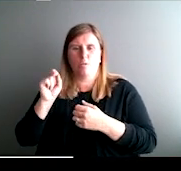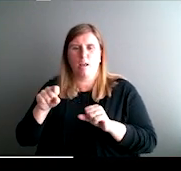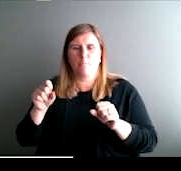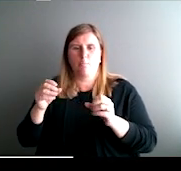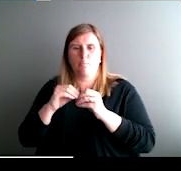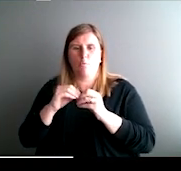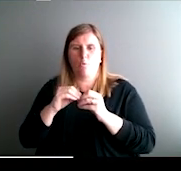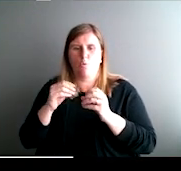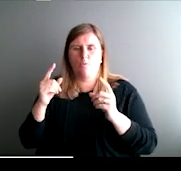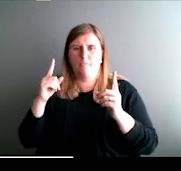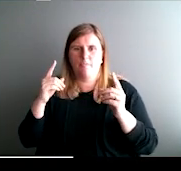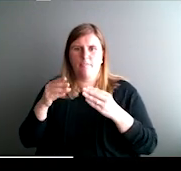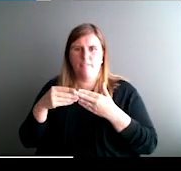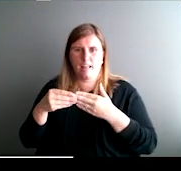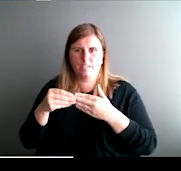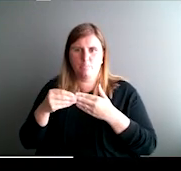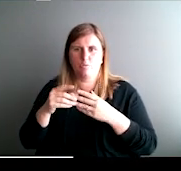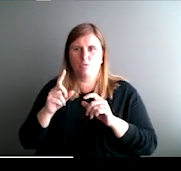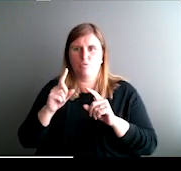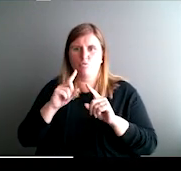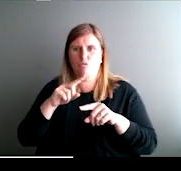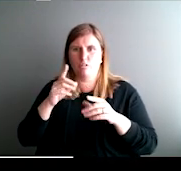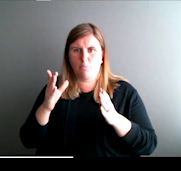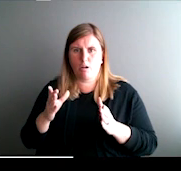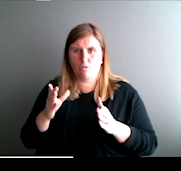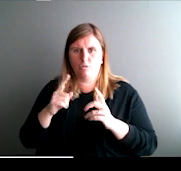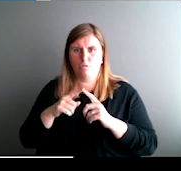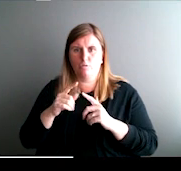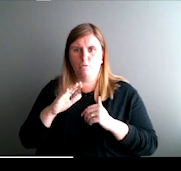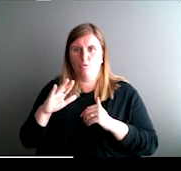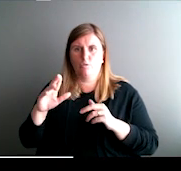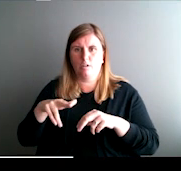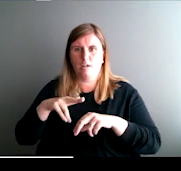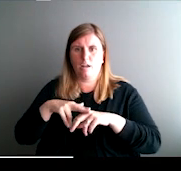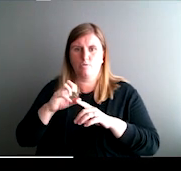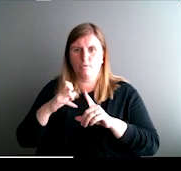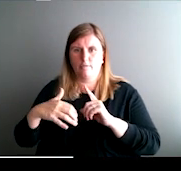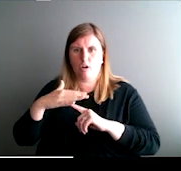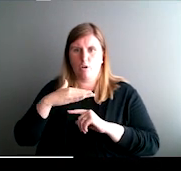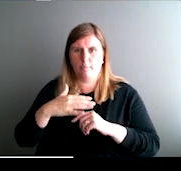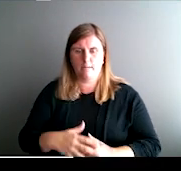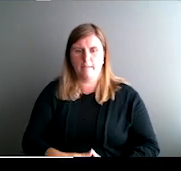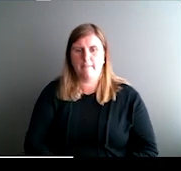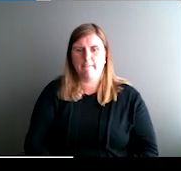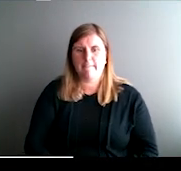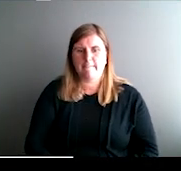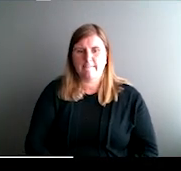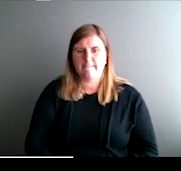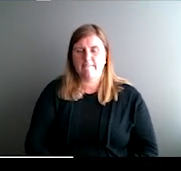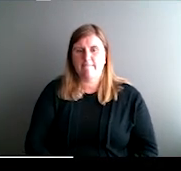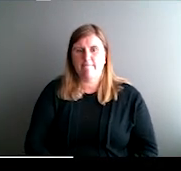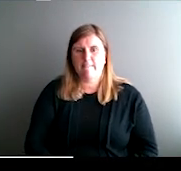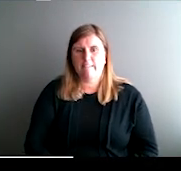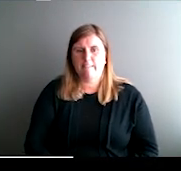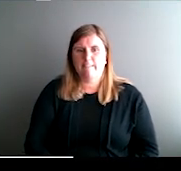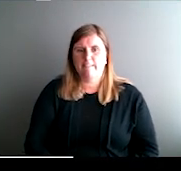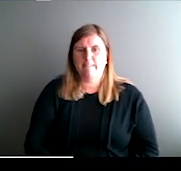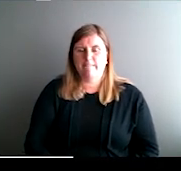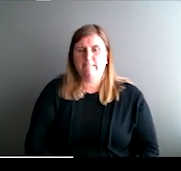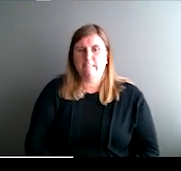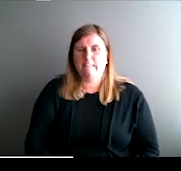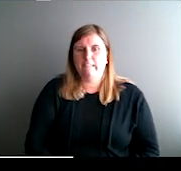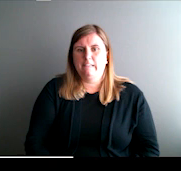more flexible responders in their natural environment. Echoic